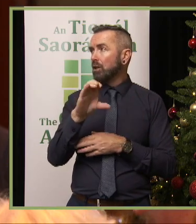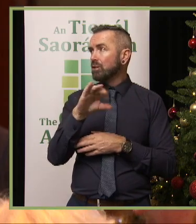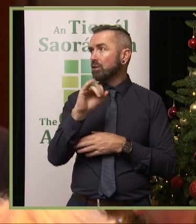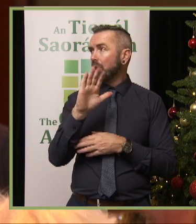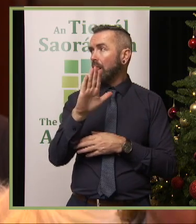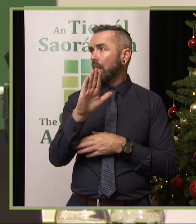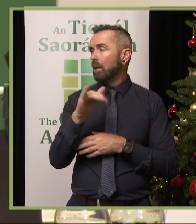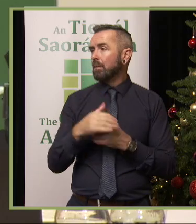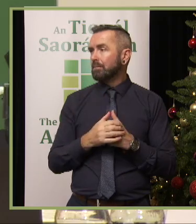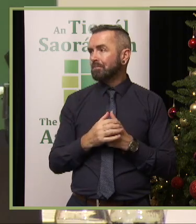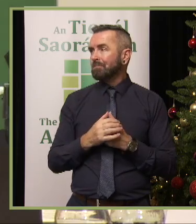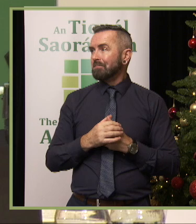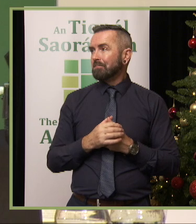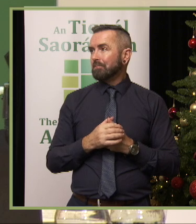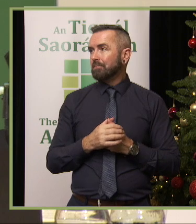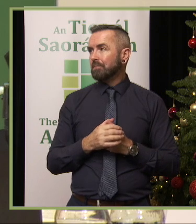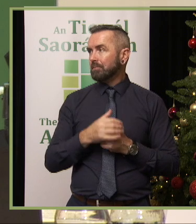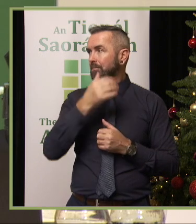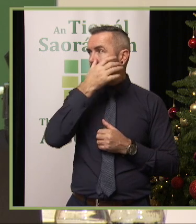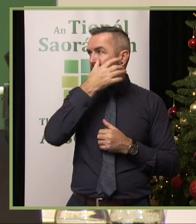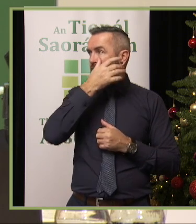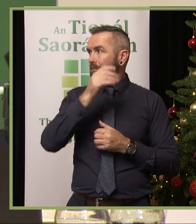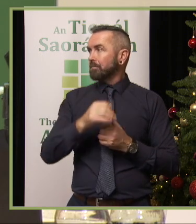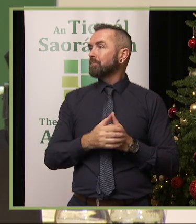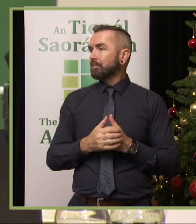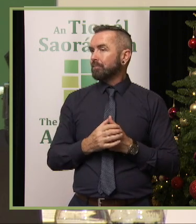Should incentivise the domestic and commercial use.